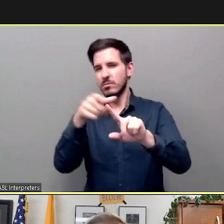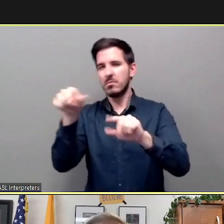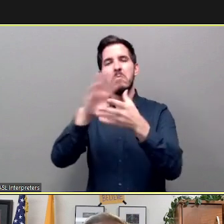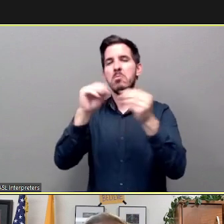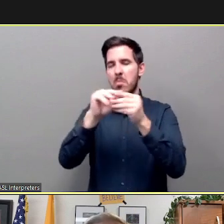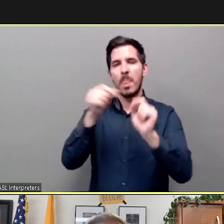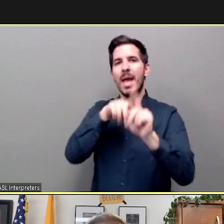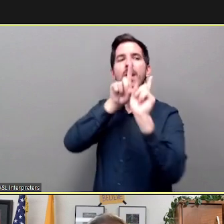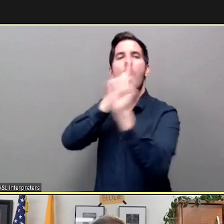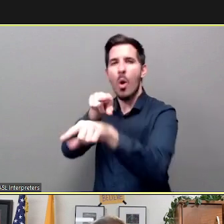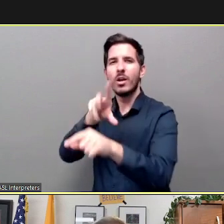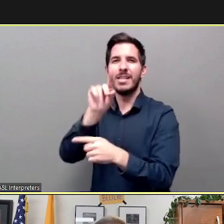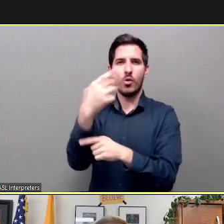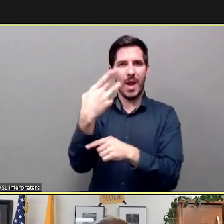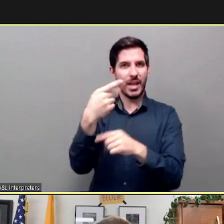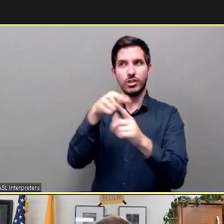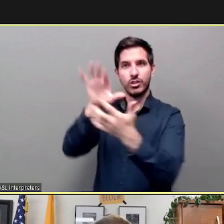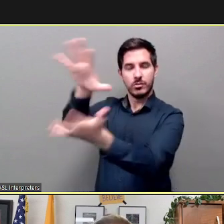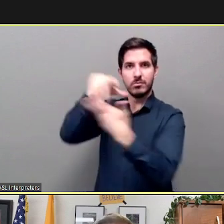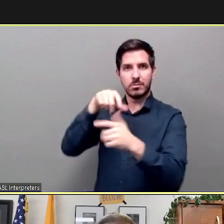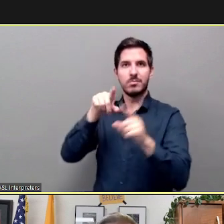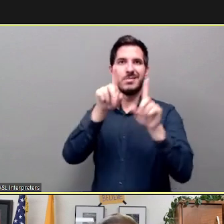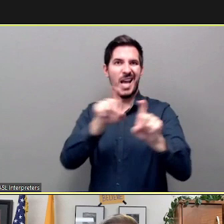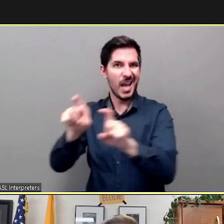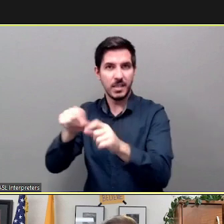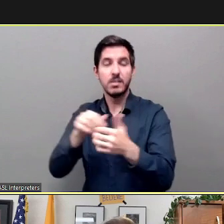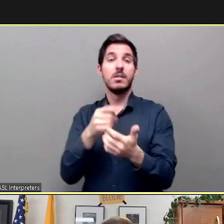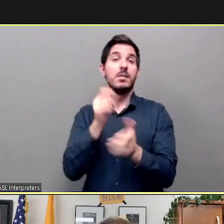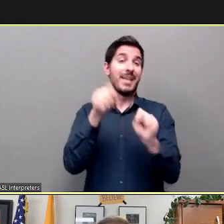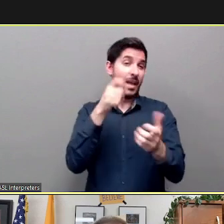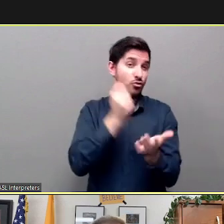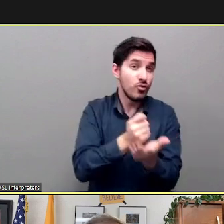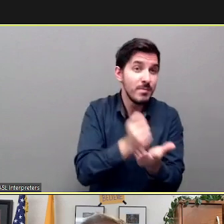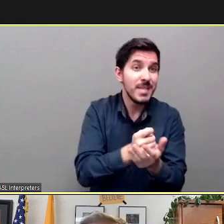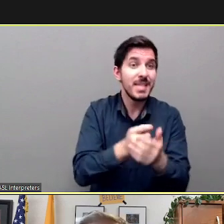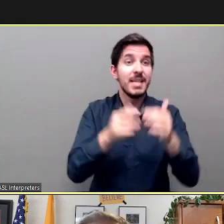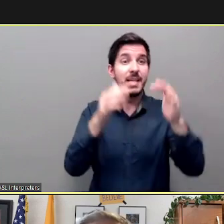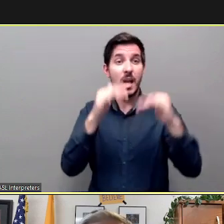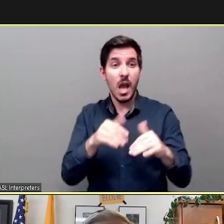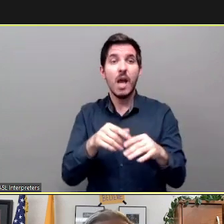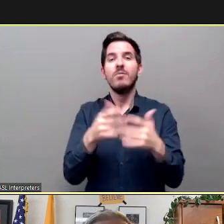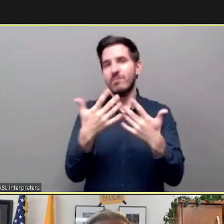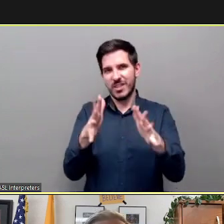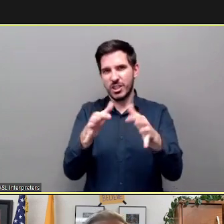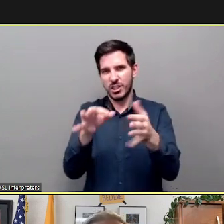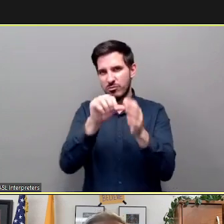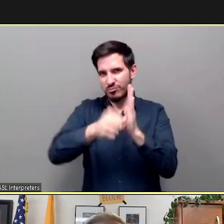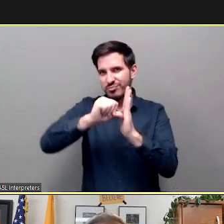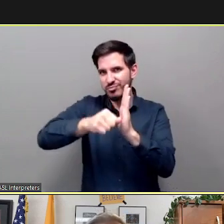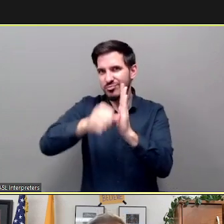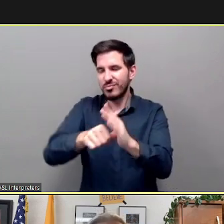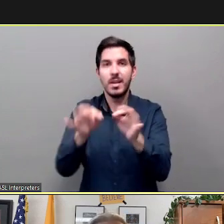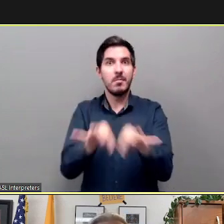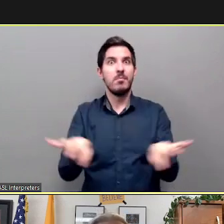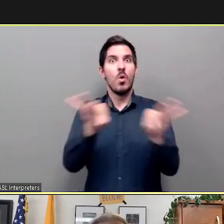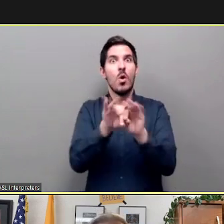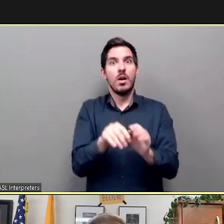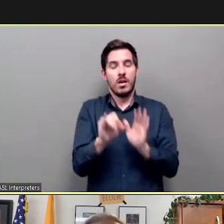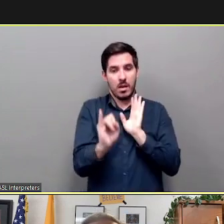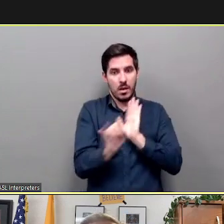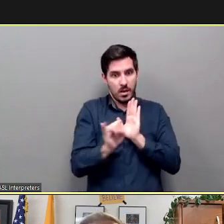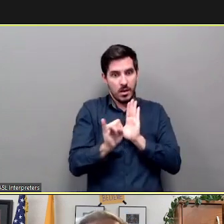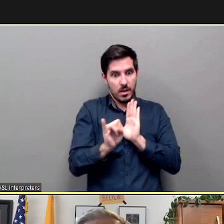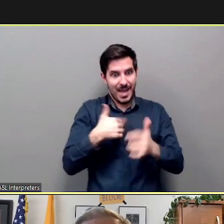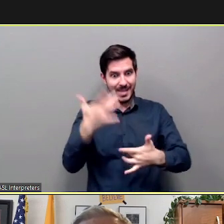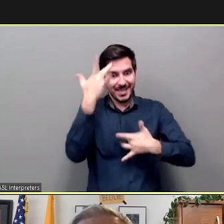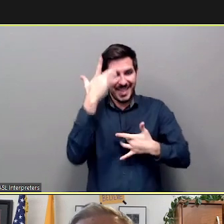Mexico, once a month. Get treatment. We've already talked about that. The importance of getting treated right away to avoid hospitalizations. And